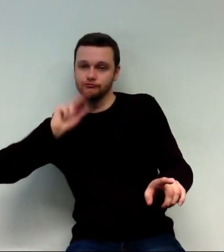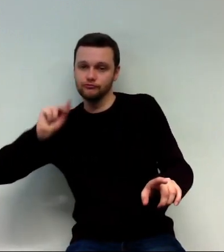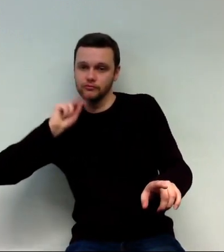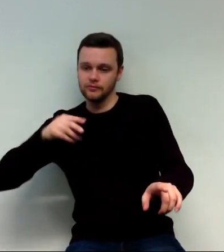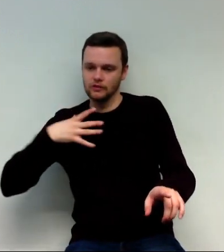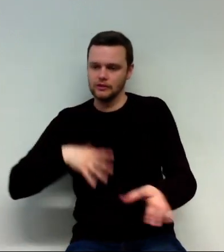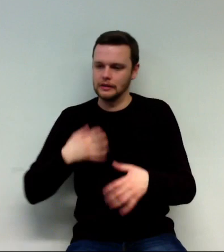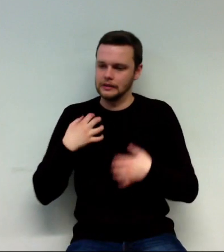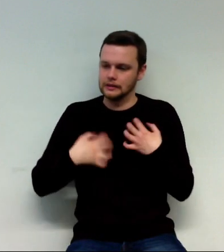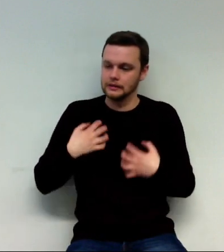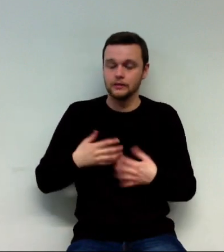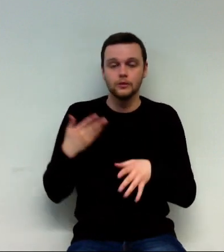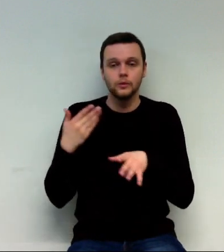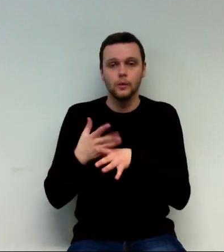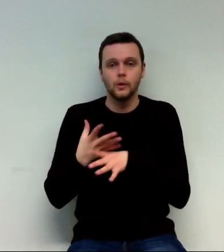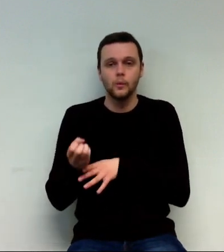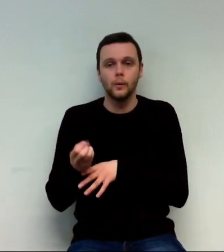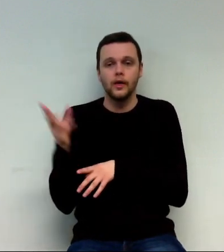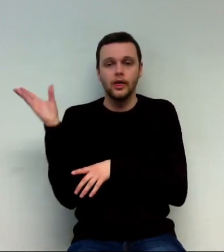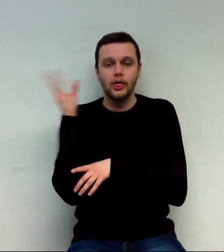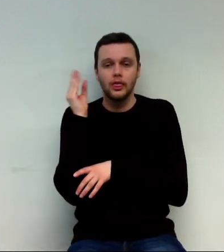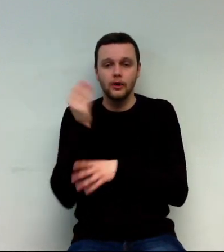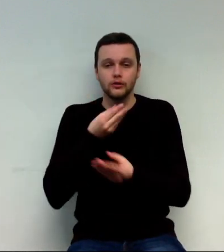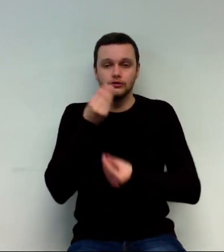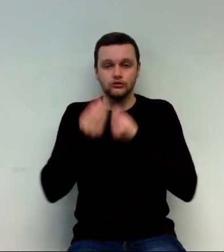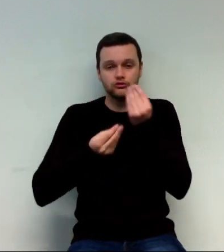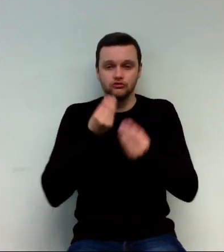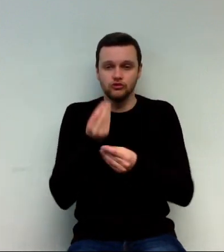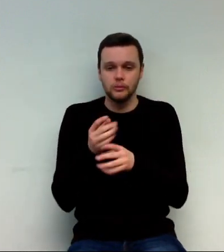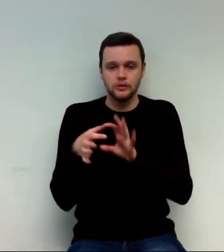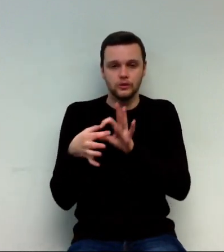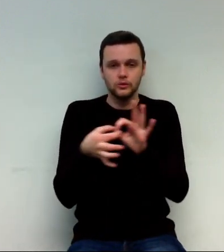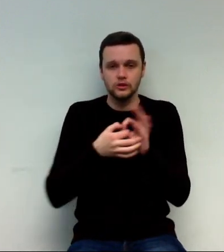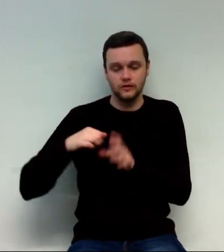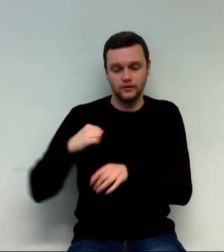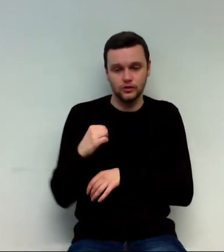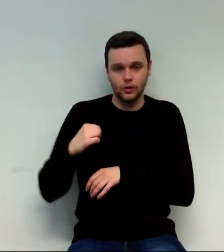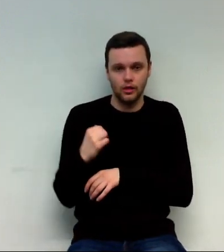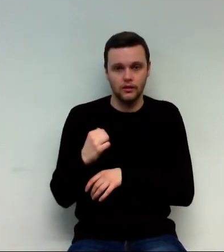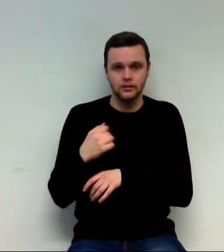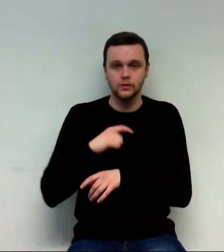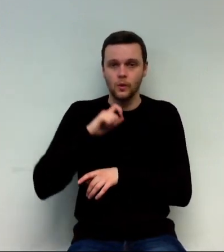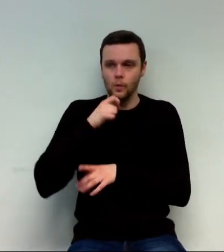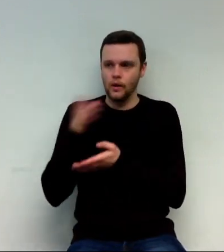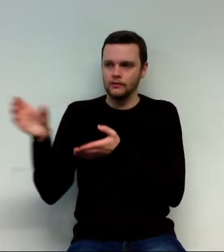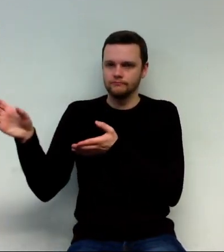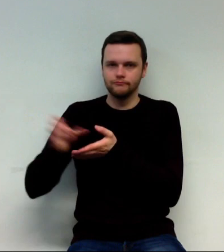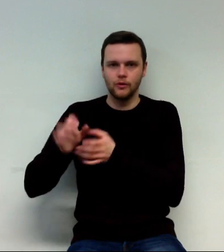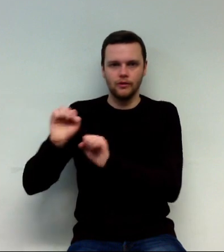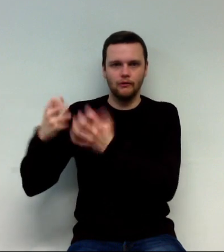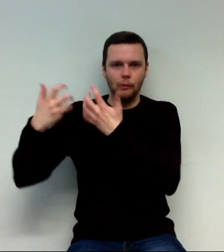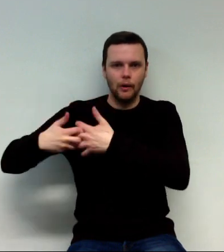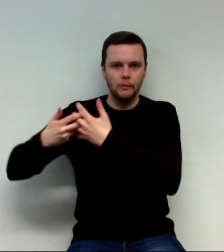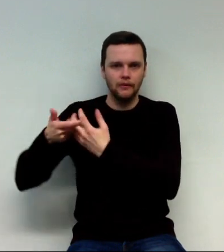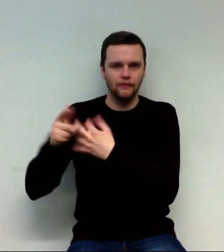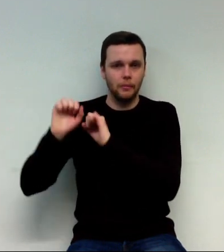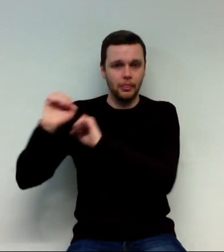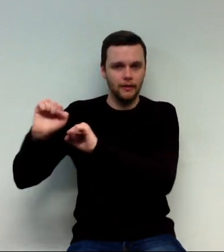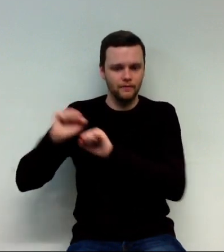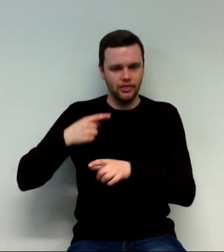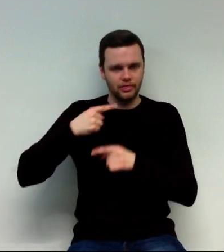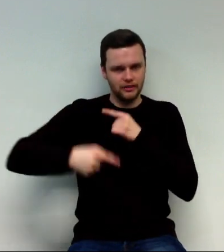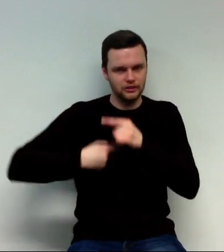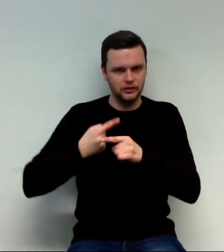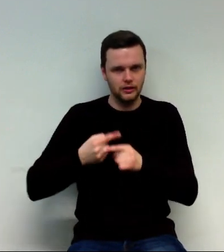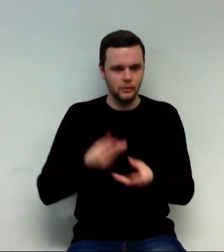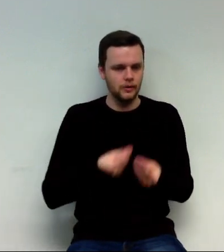to be working with the Audio Description Association of Scotland this year, and we'll be borrowing some equipment from them, which we will then be lending